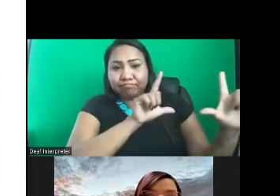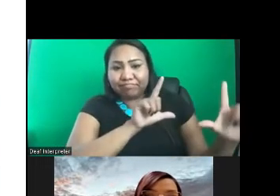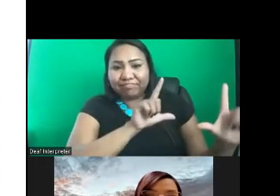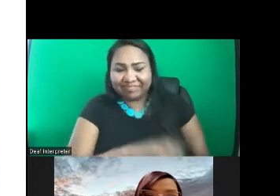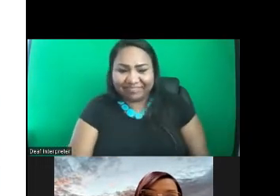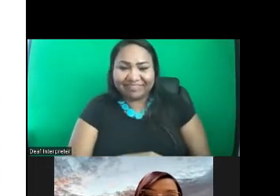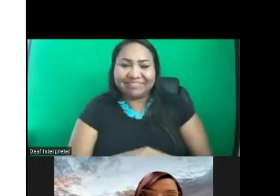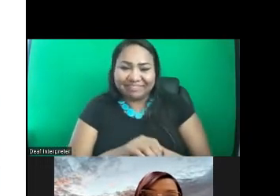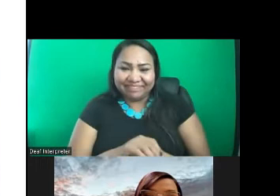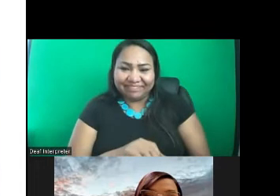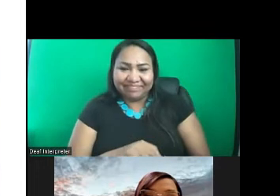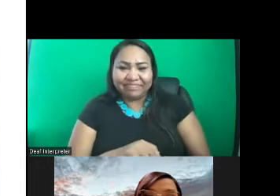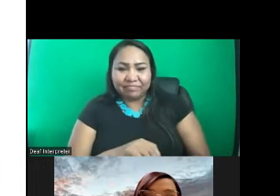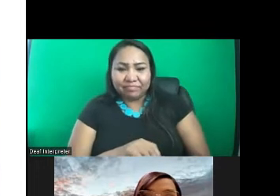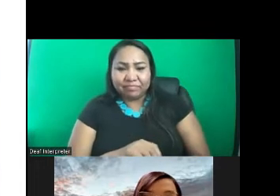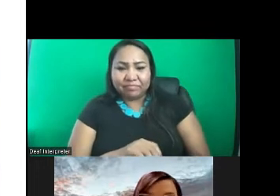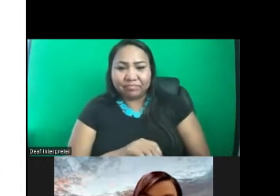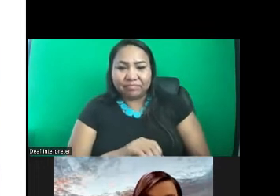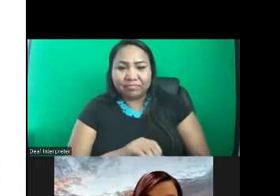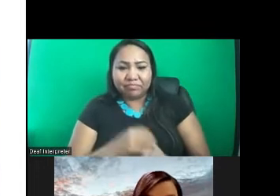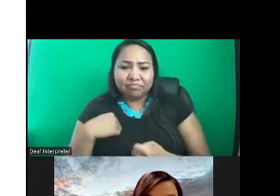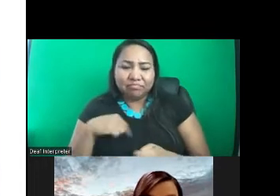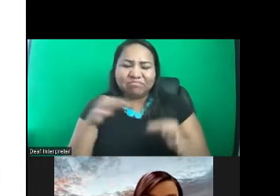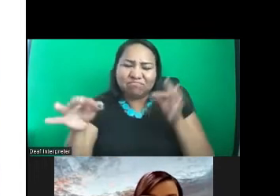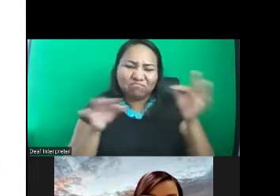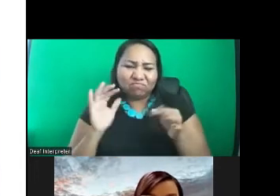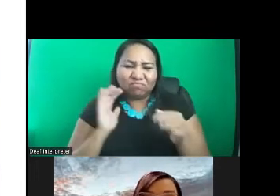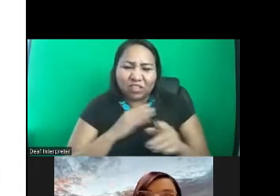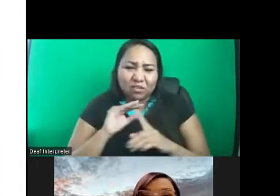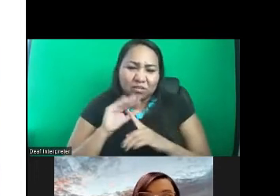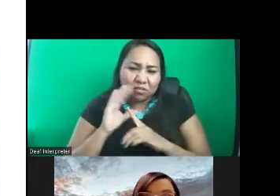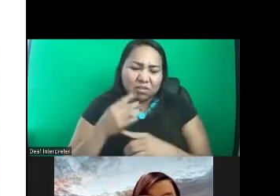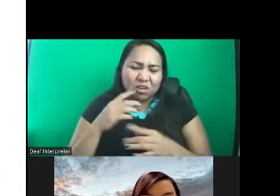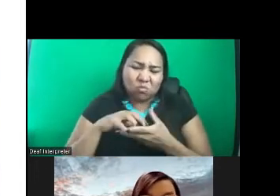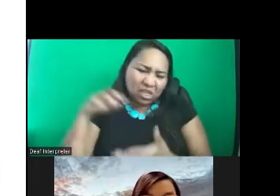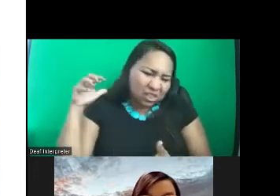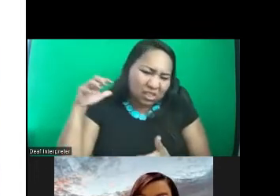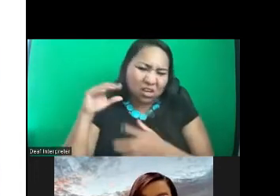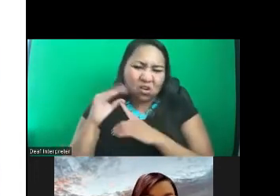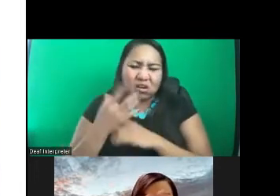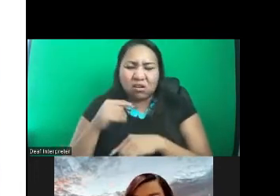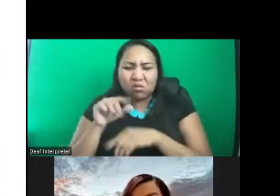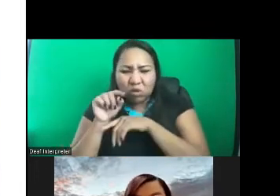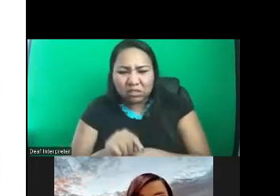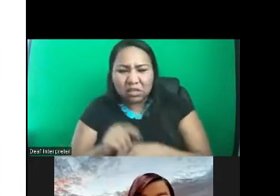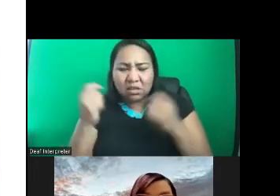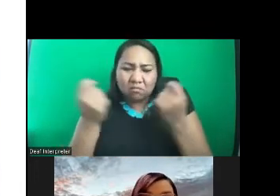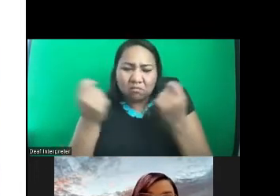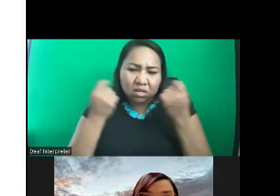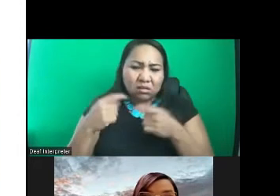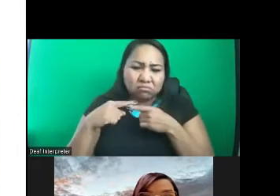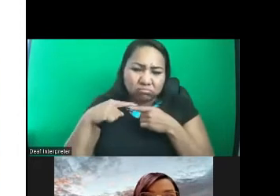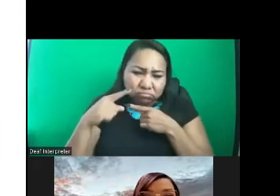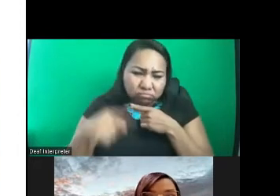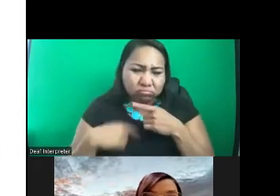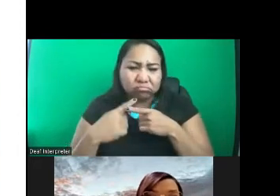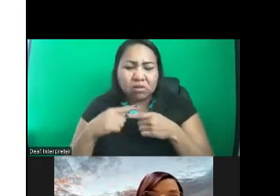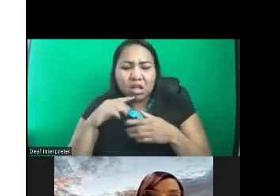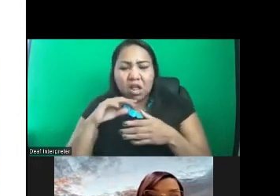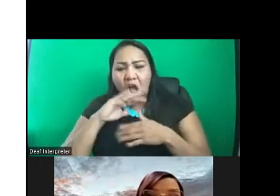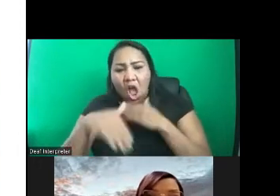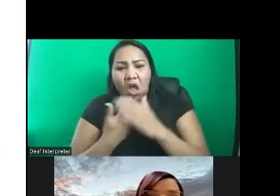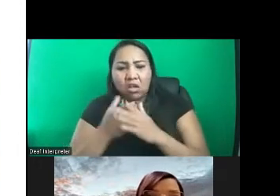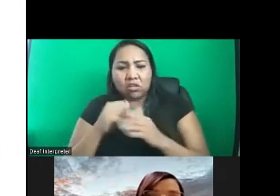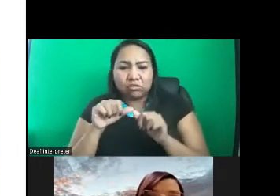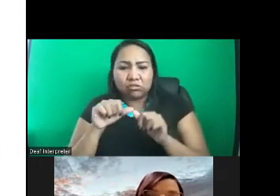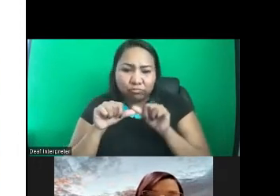our culture. We are very rich in culture and traditions. We have a ceremonial cycle that goes year round, nonstop. We're always doing something